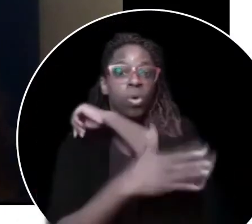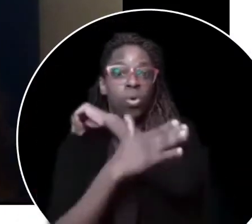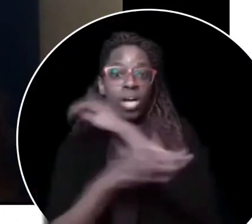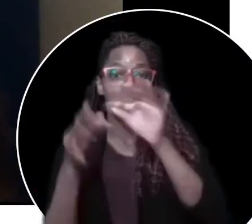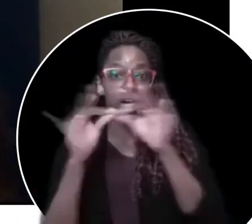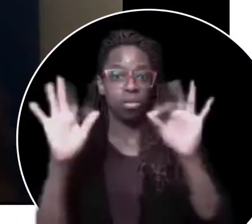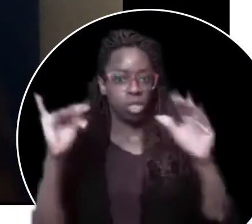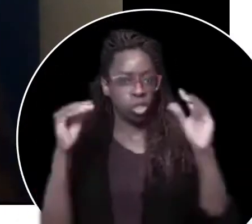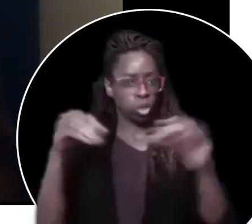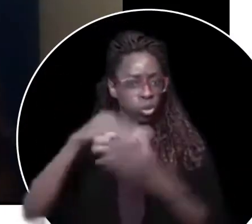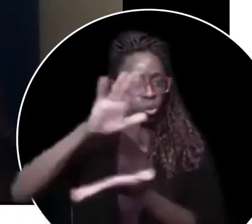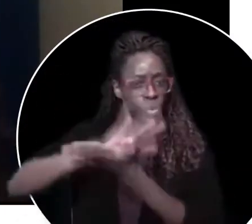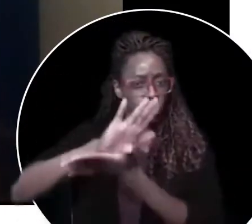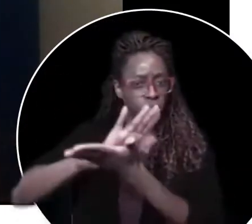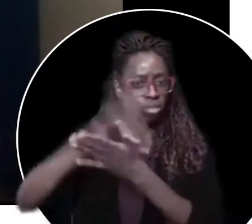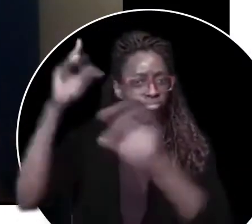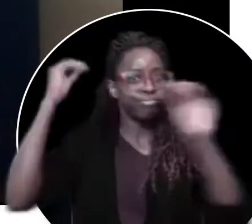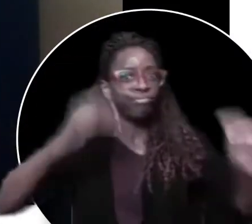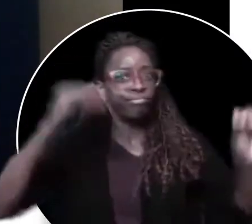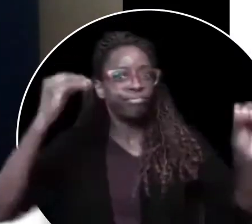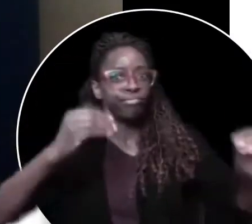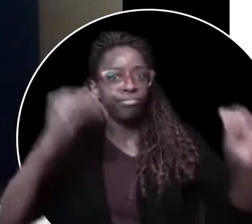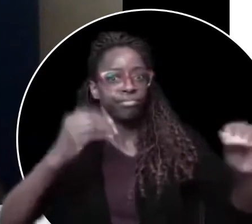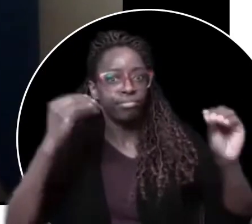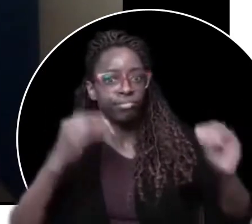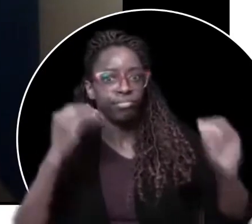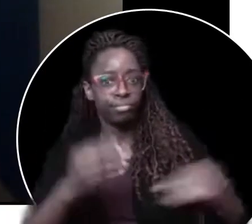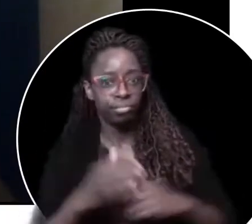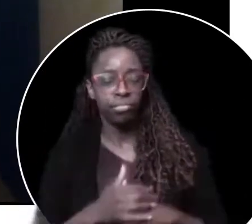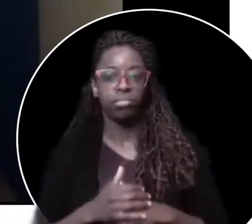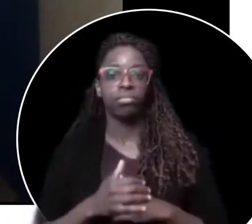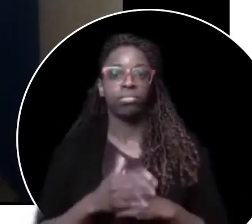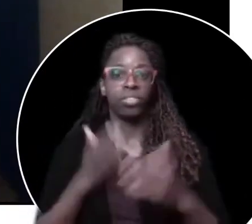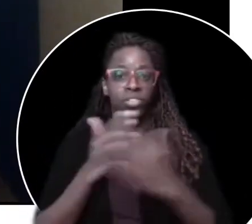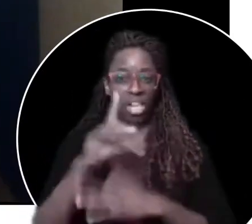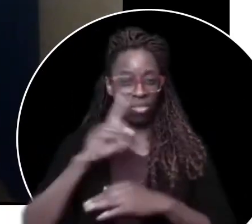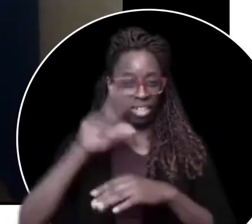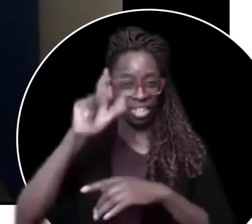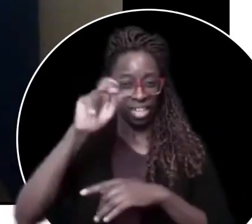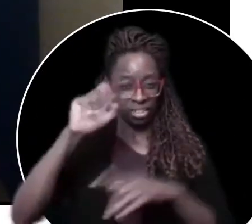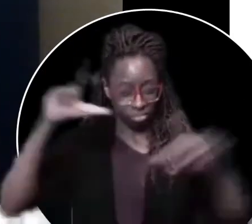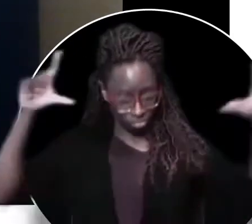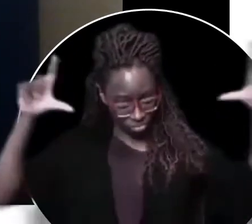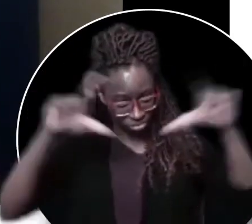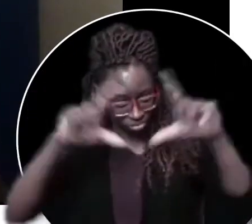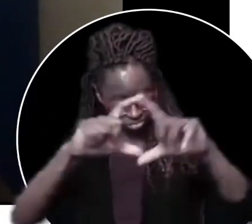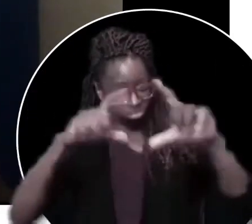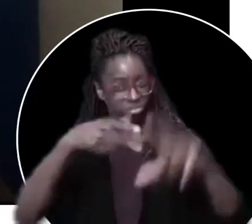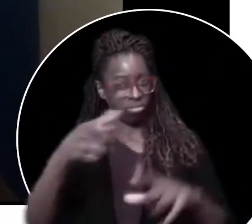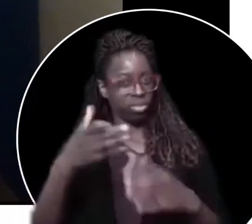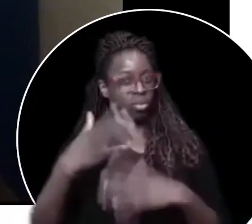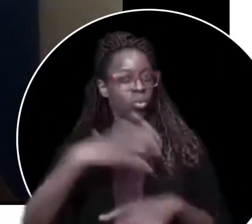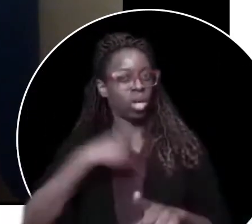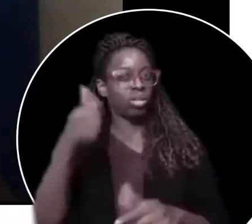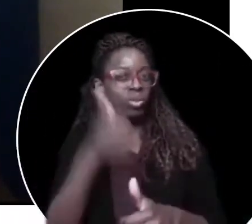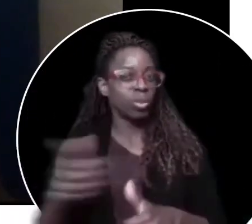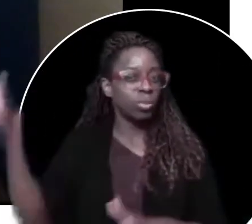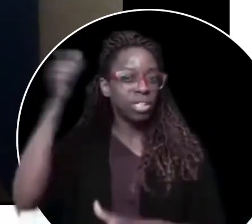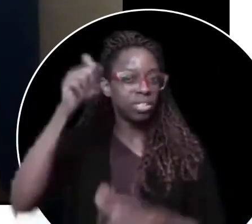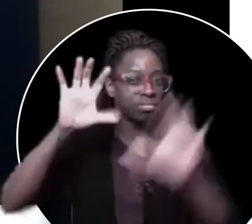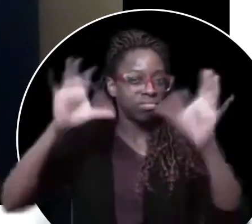nation's universal truths. Take my country, the Dominican Republic, for example. The partial lies that have